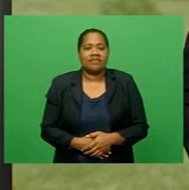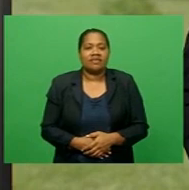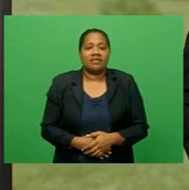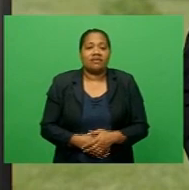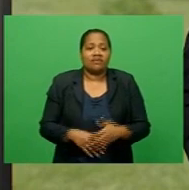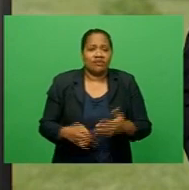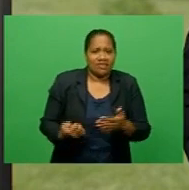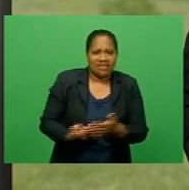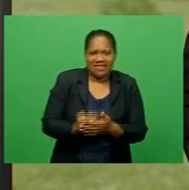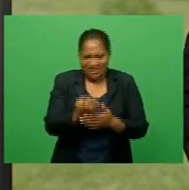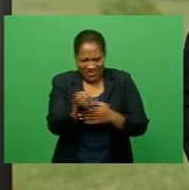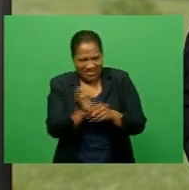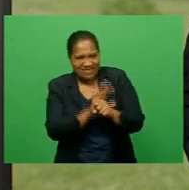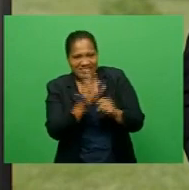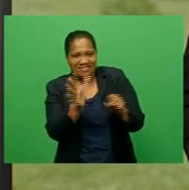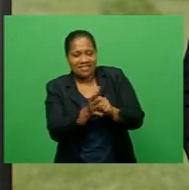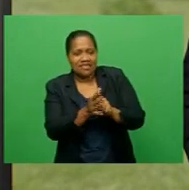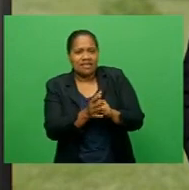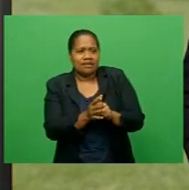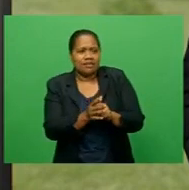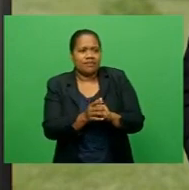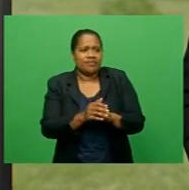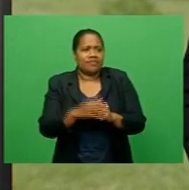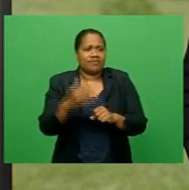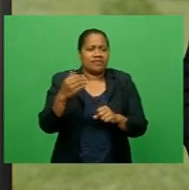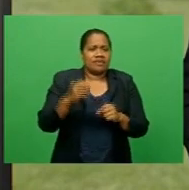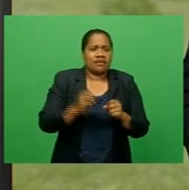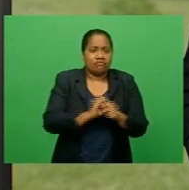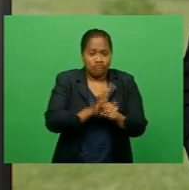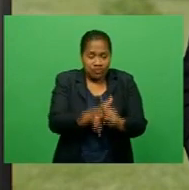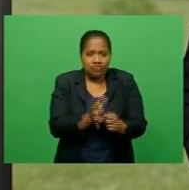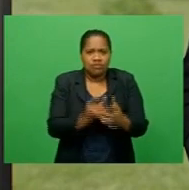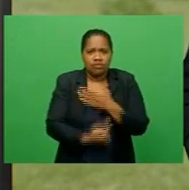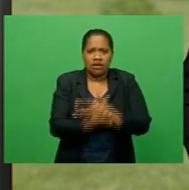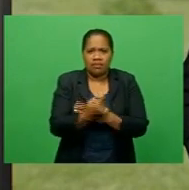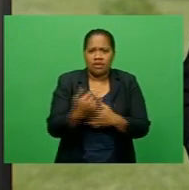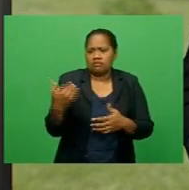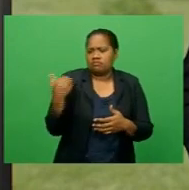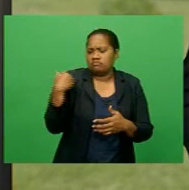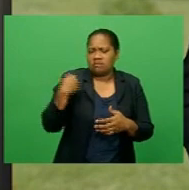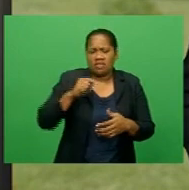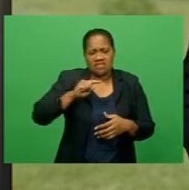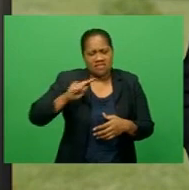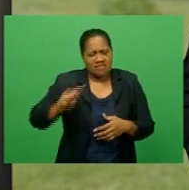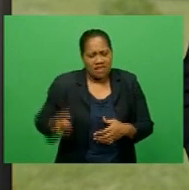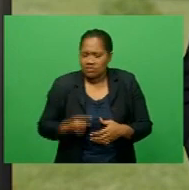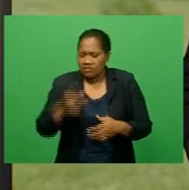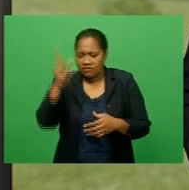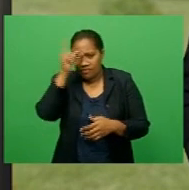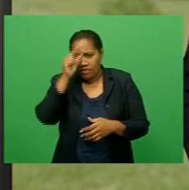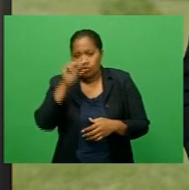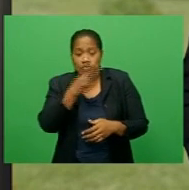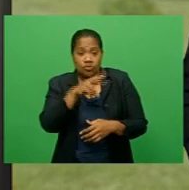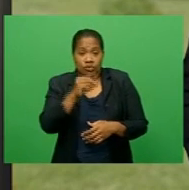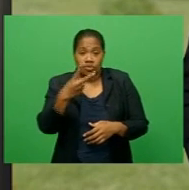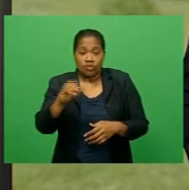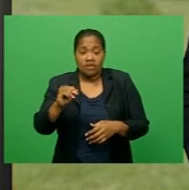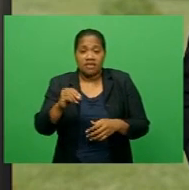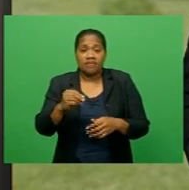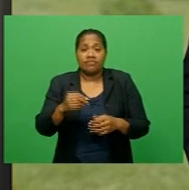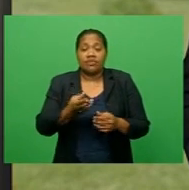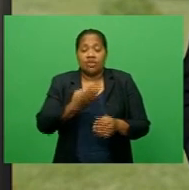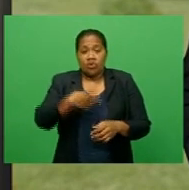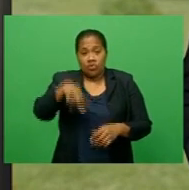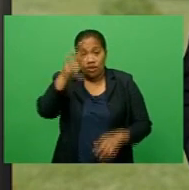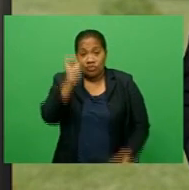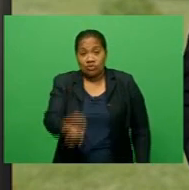of the COVID-19 pandemic impacting thousands of Fijians, the 2020 Ratu Sukuna Bowl Challenge will be used as a